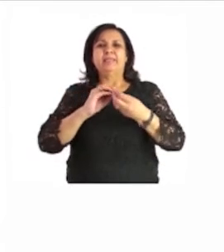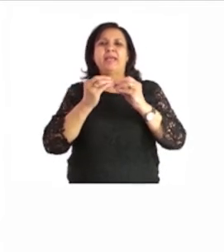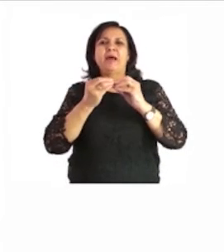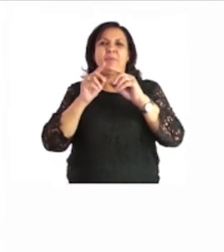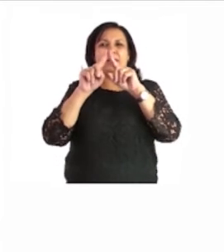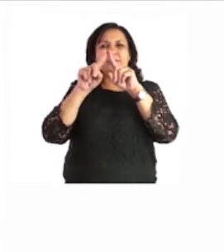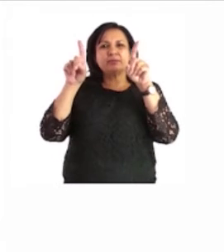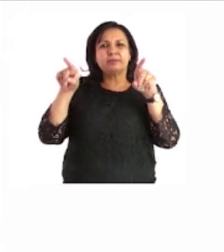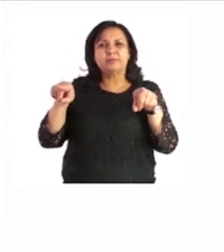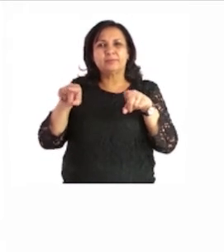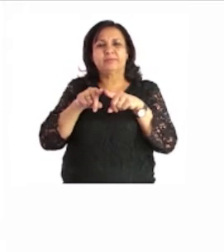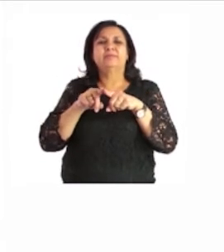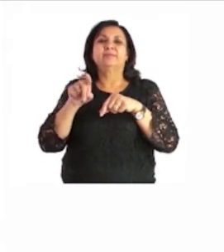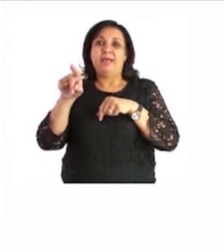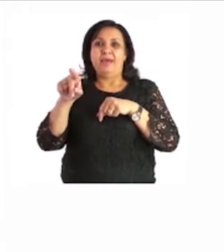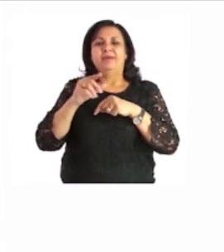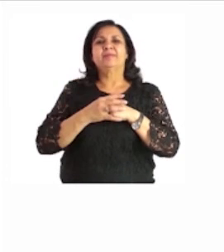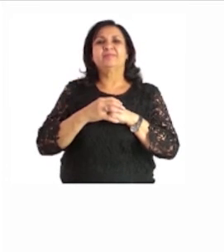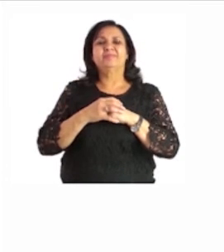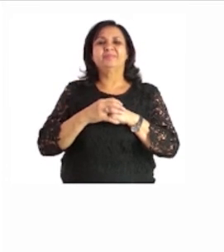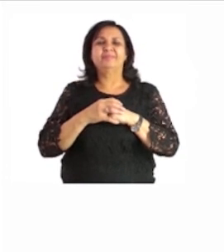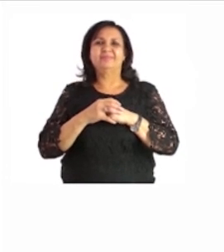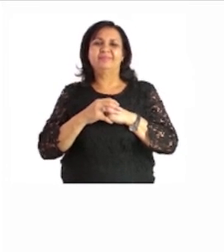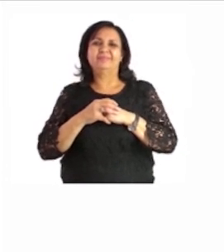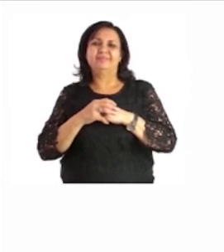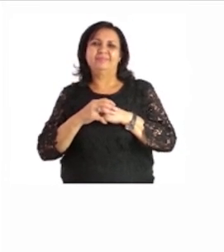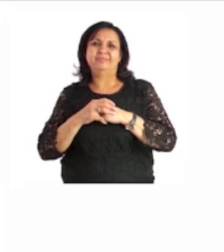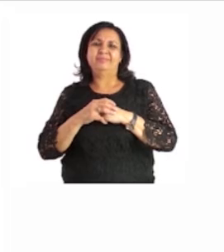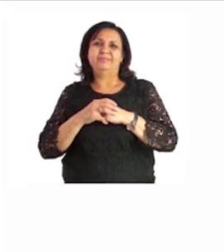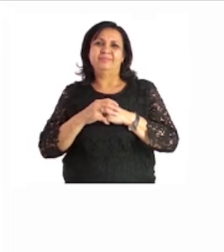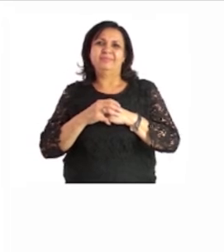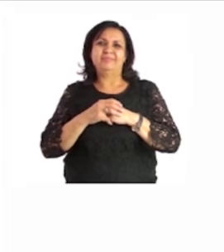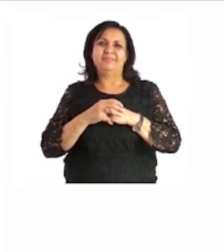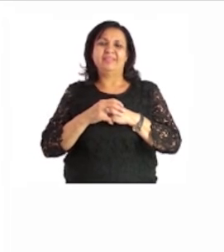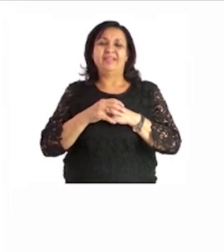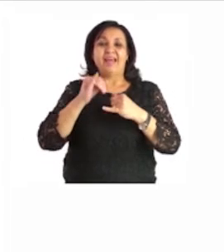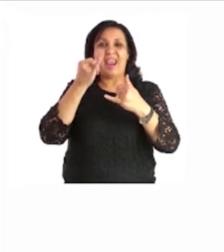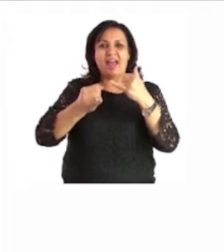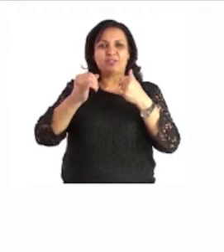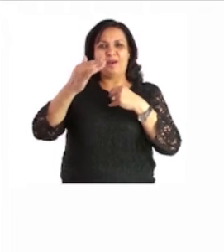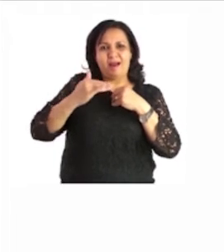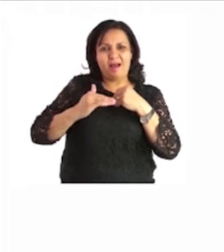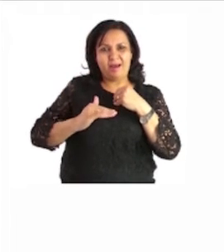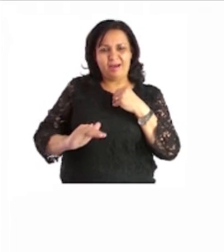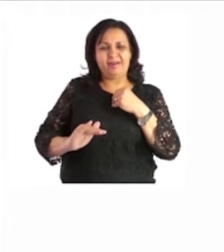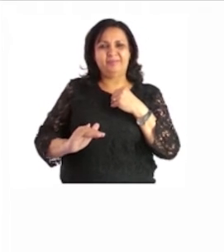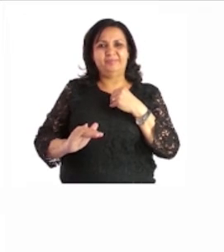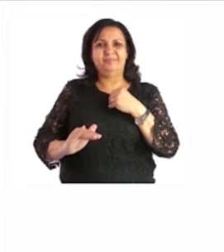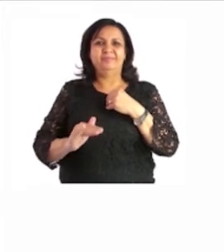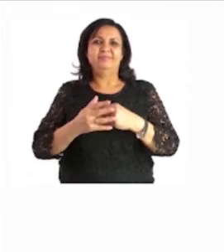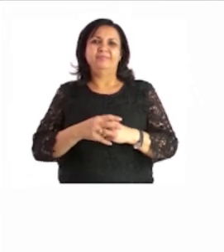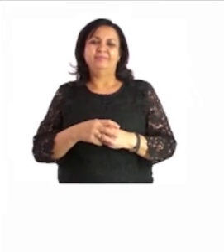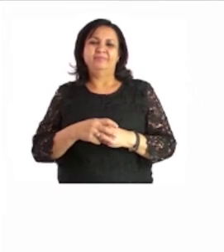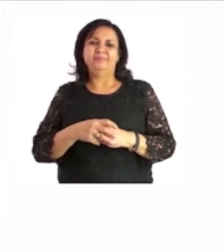provided space. Yes, you are correct. Now let's do the last one. It's already done